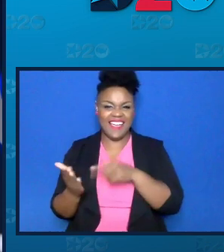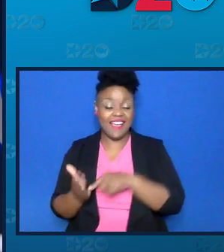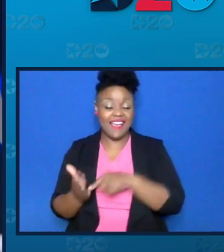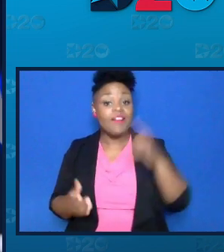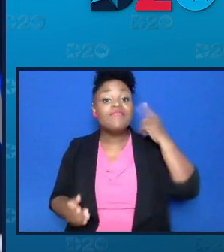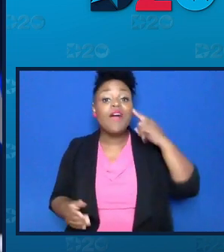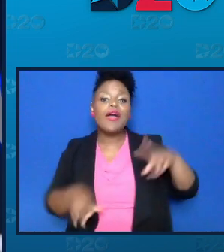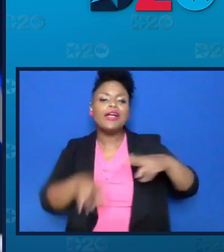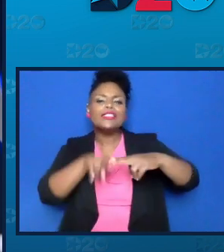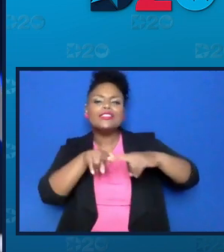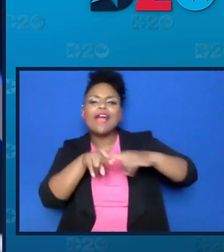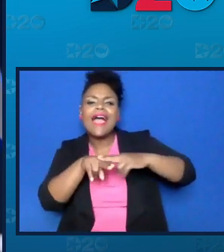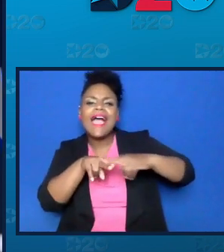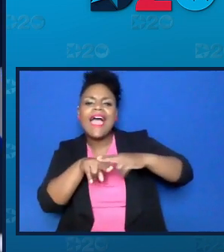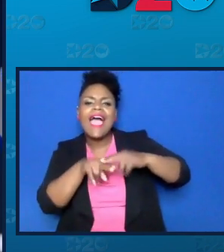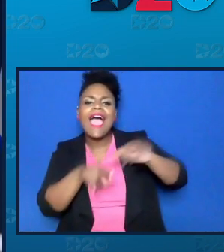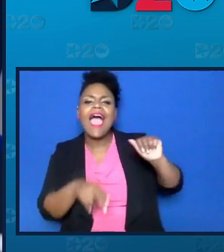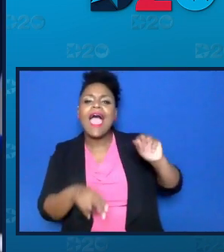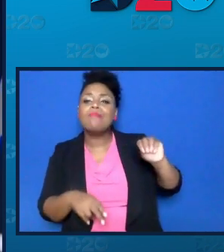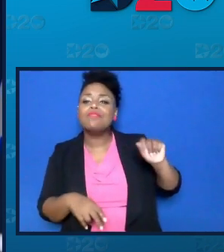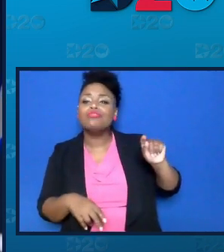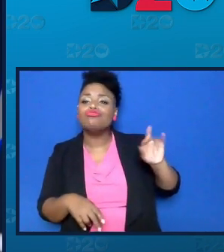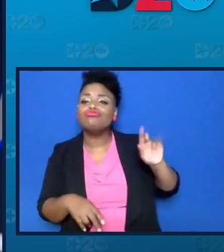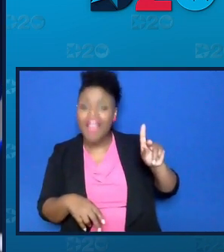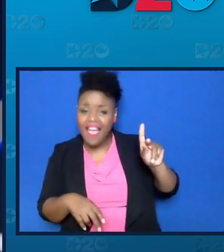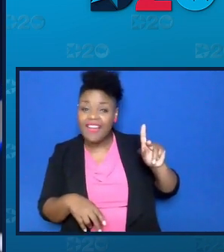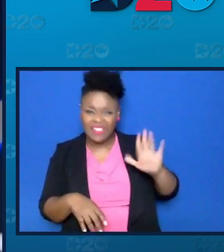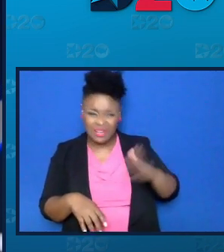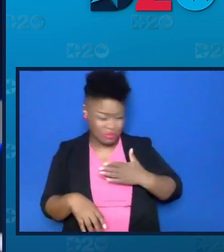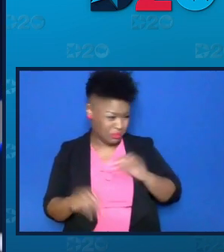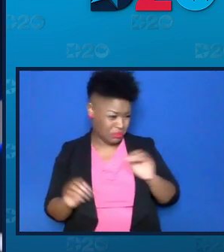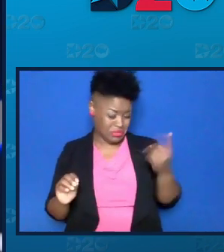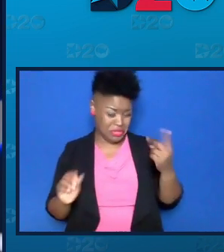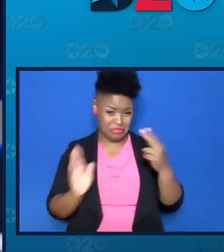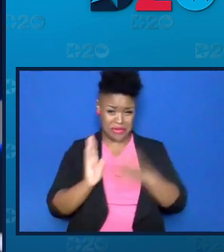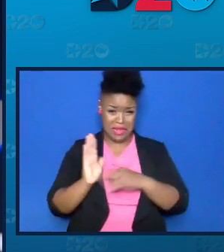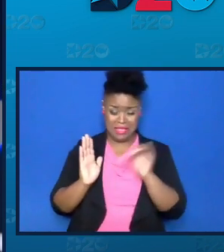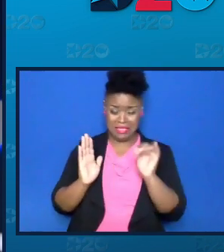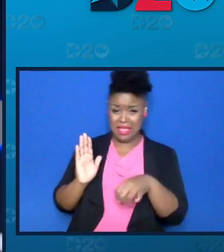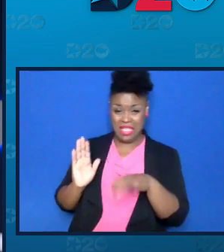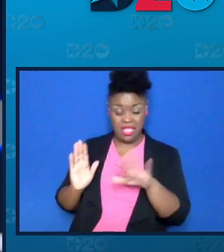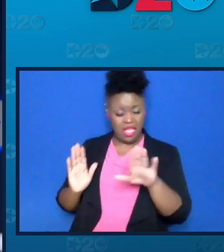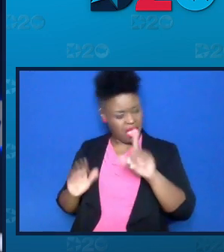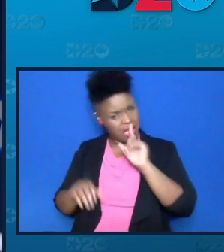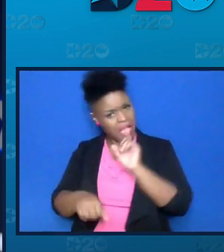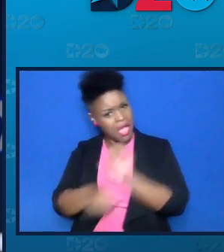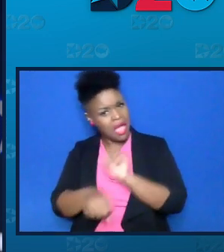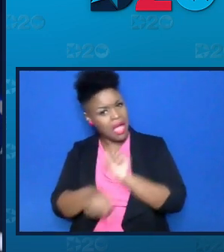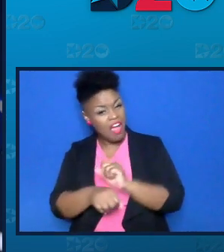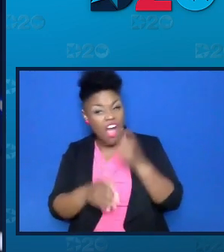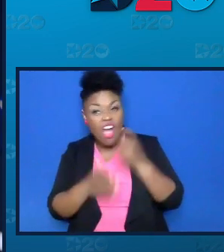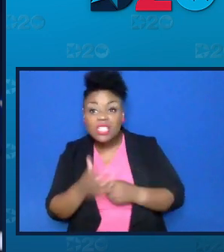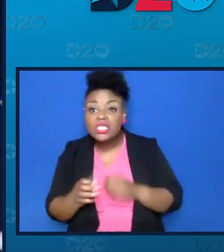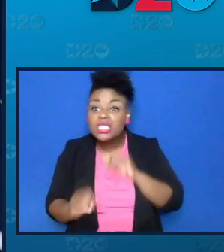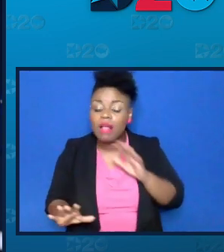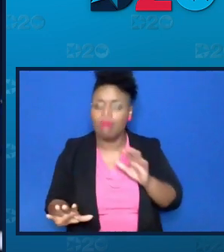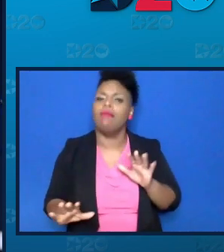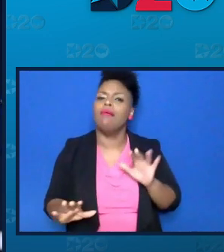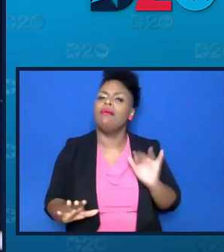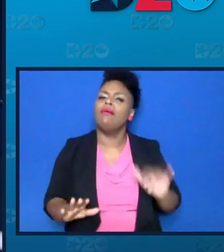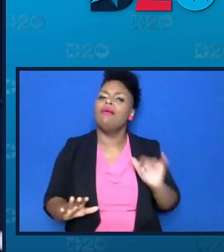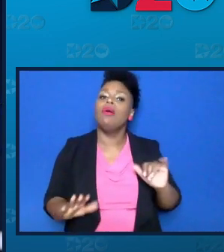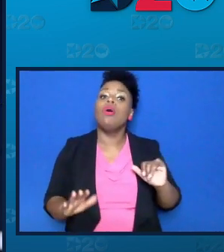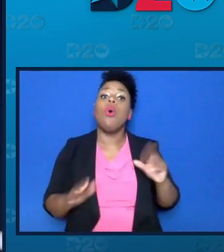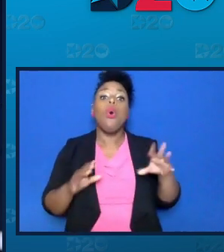though it's free. And the day it came out, my phone rang, and it was the vice president telling me